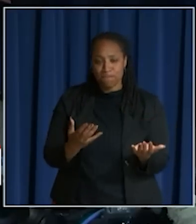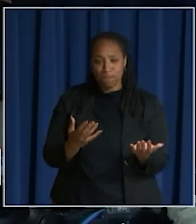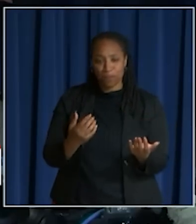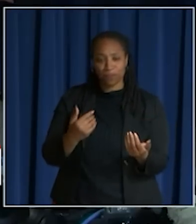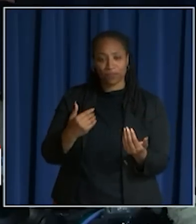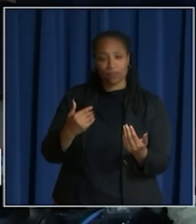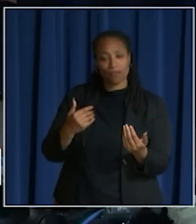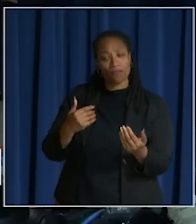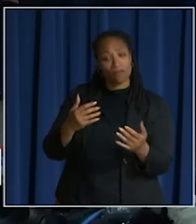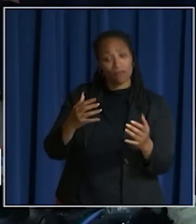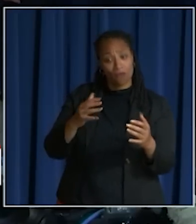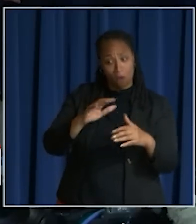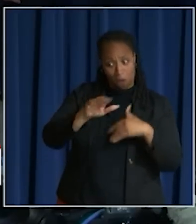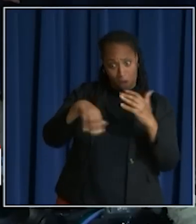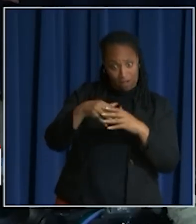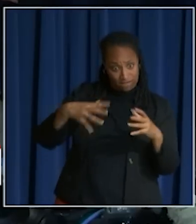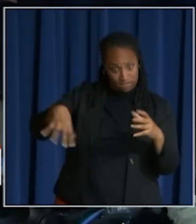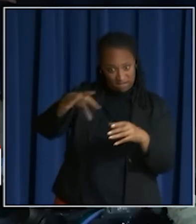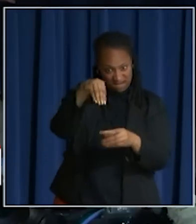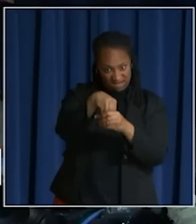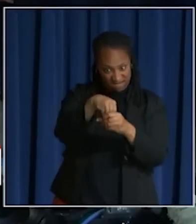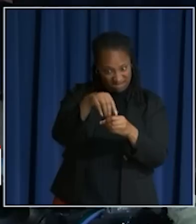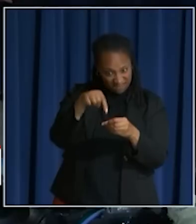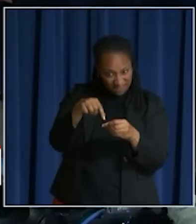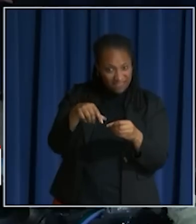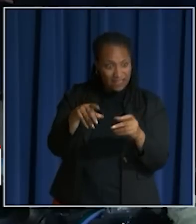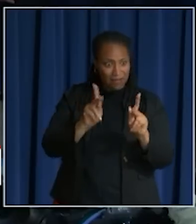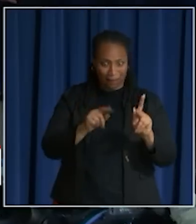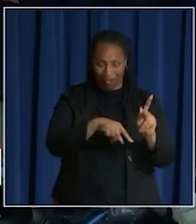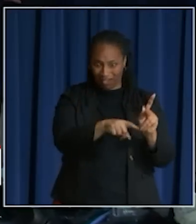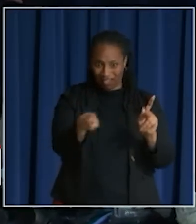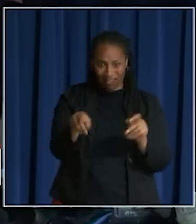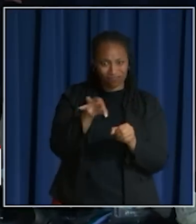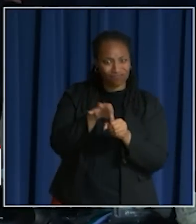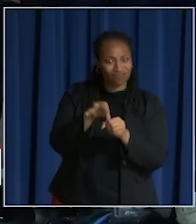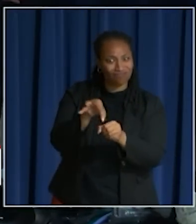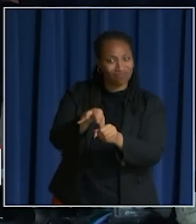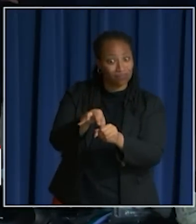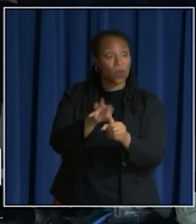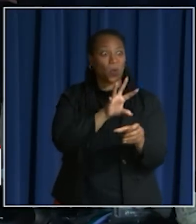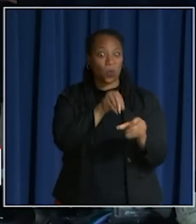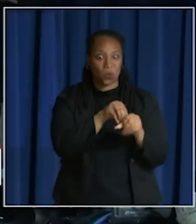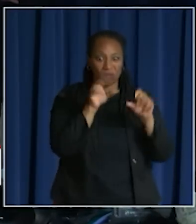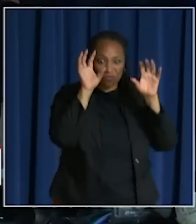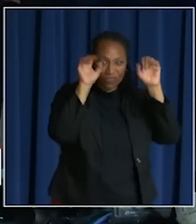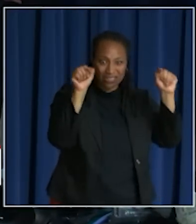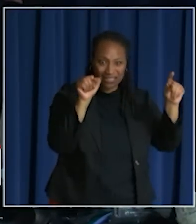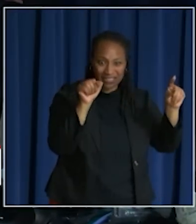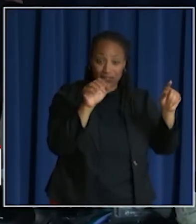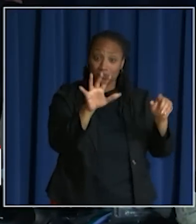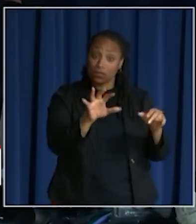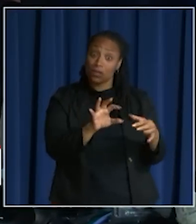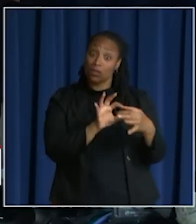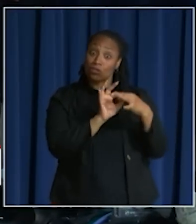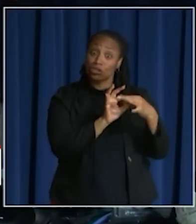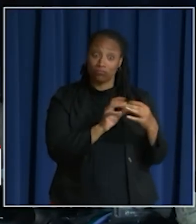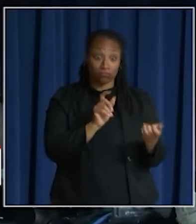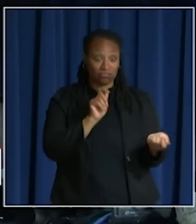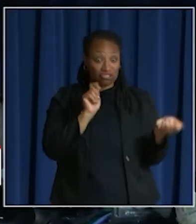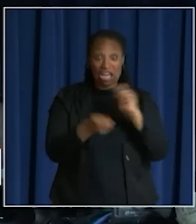that impact the district, and that includes the president. So I don't expect that would change from our part. But as far as, you know,